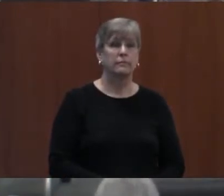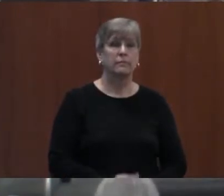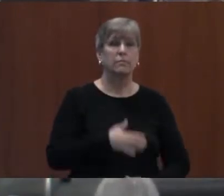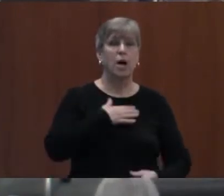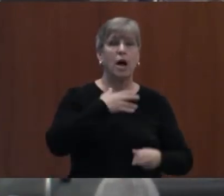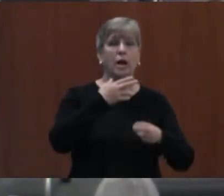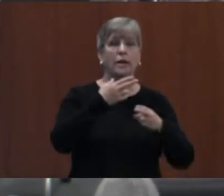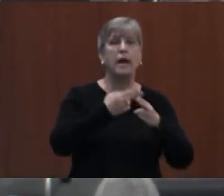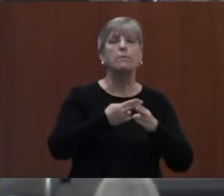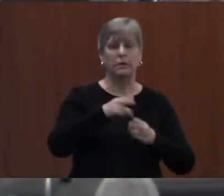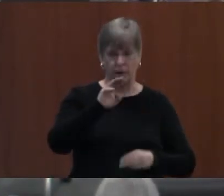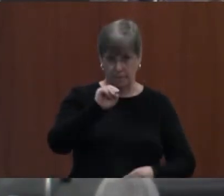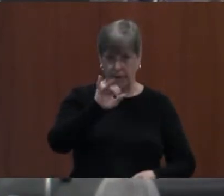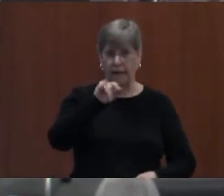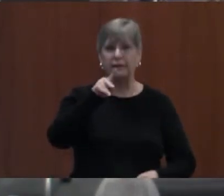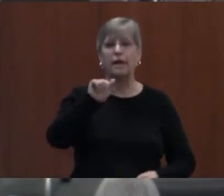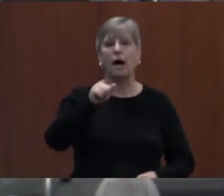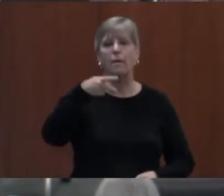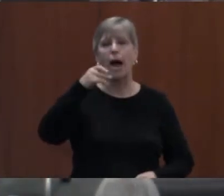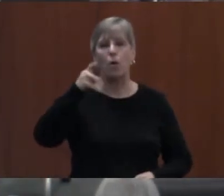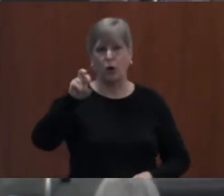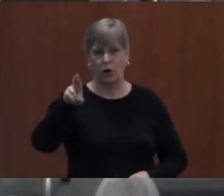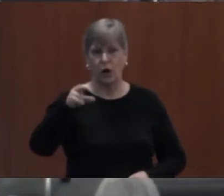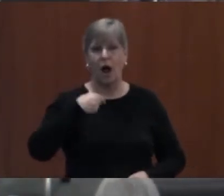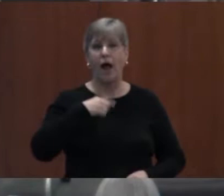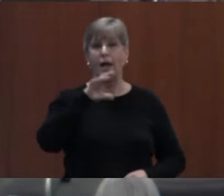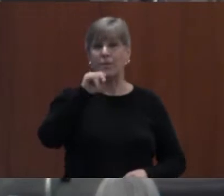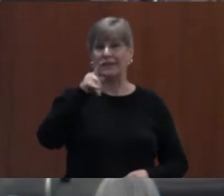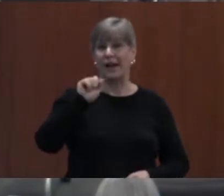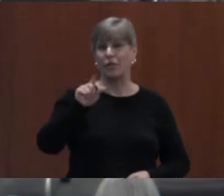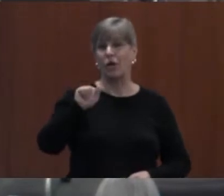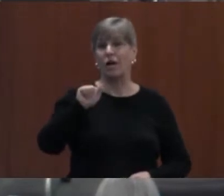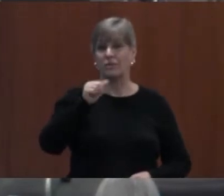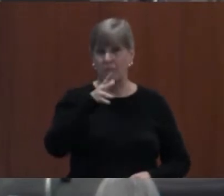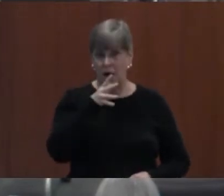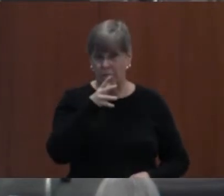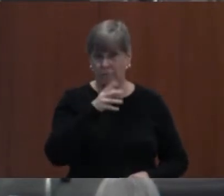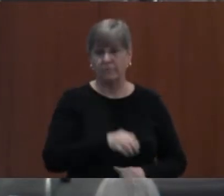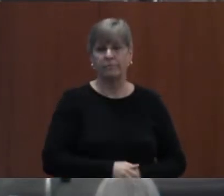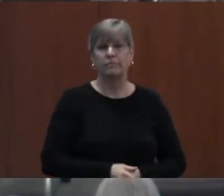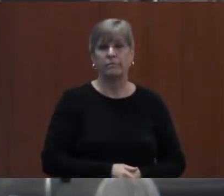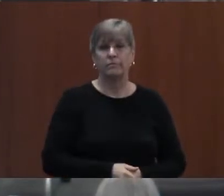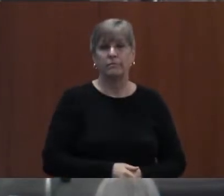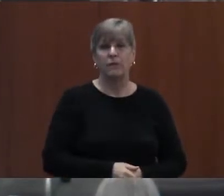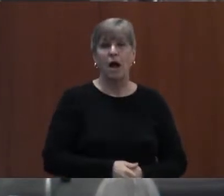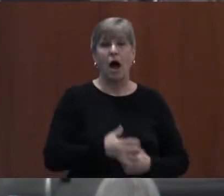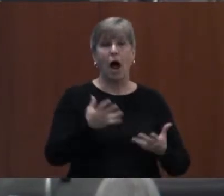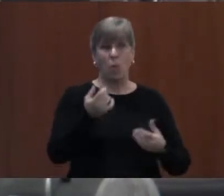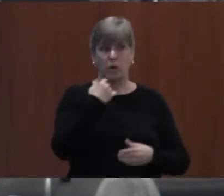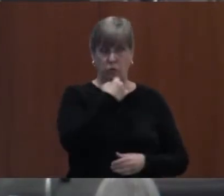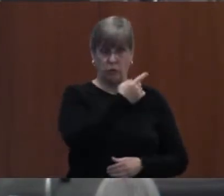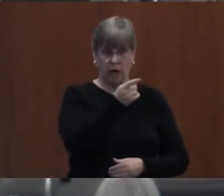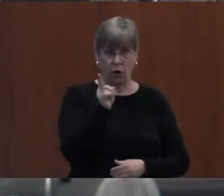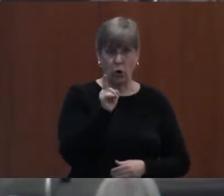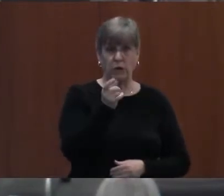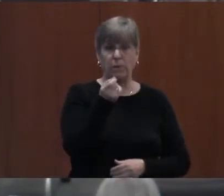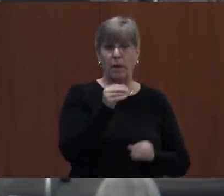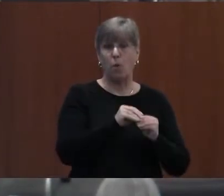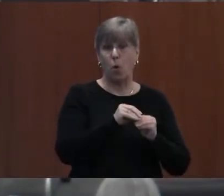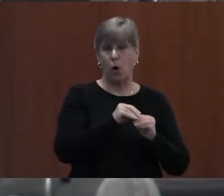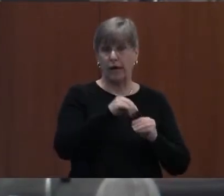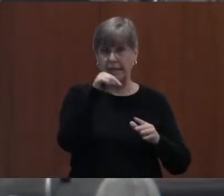My name is Melissa Power. I am Cassandra's mom. What I want to tell you is a little bit